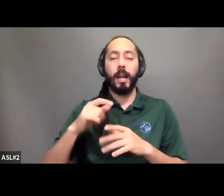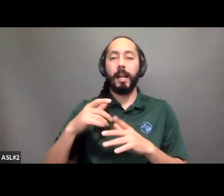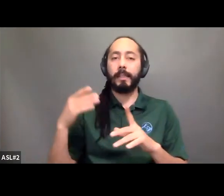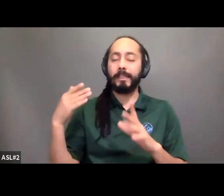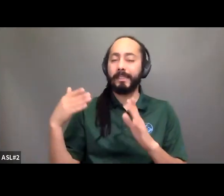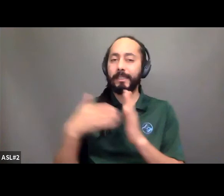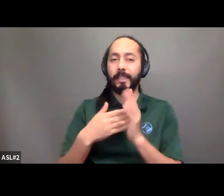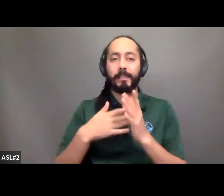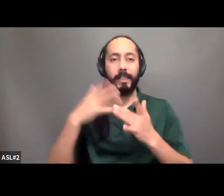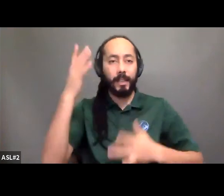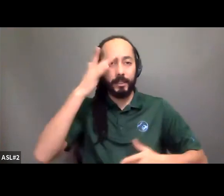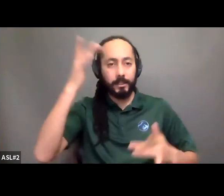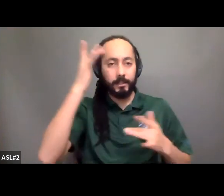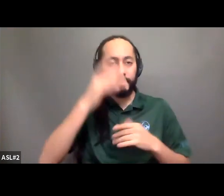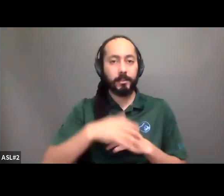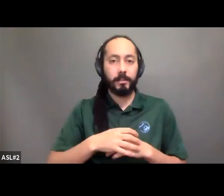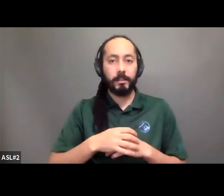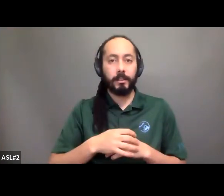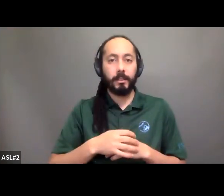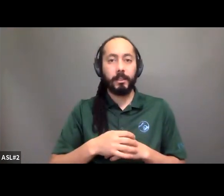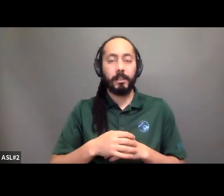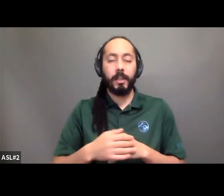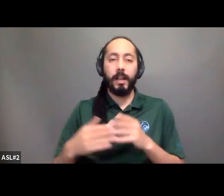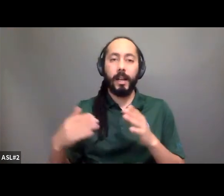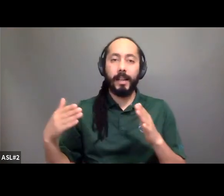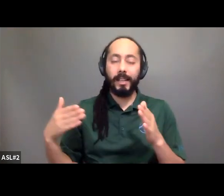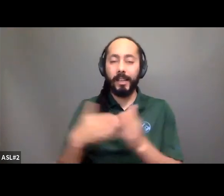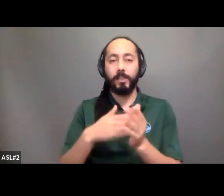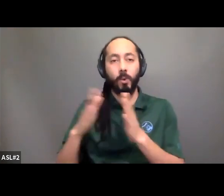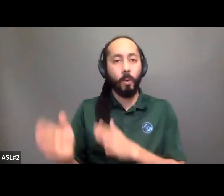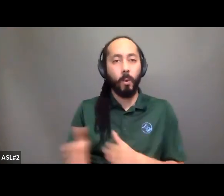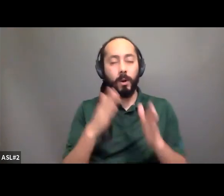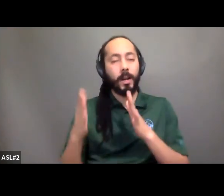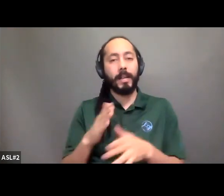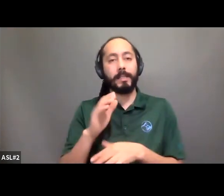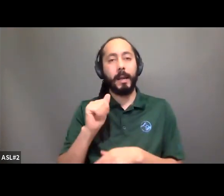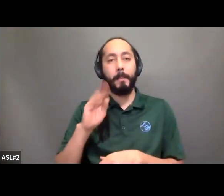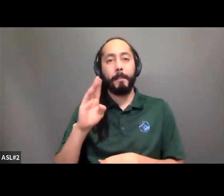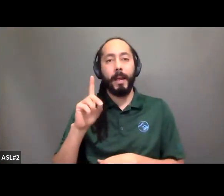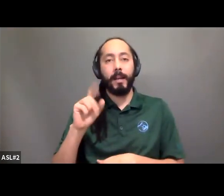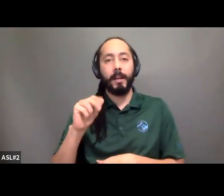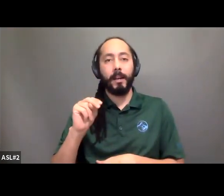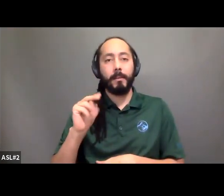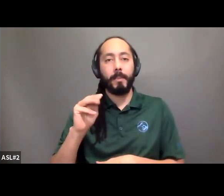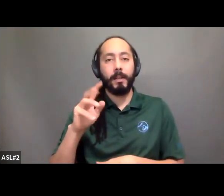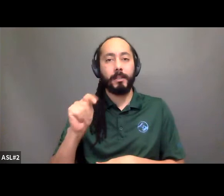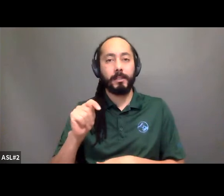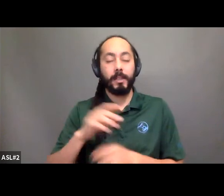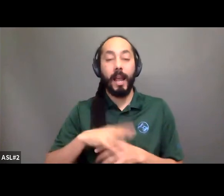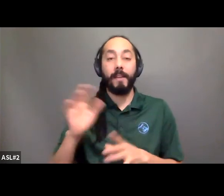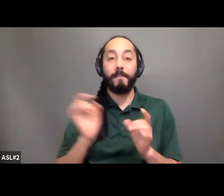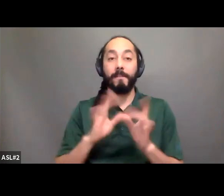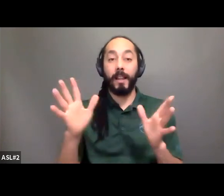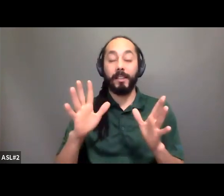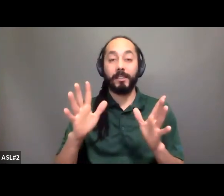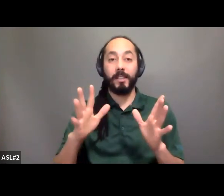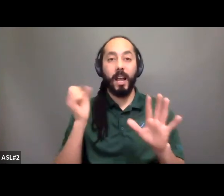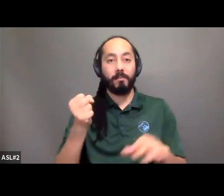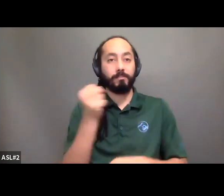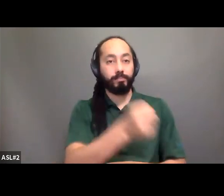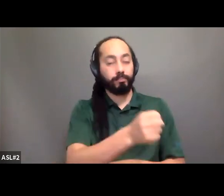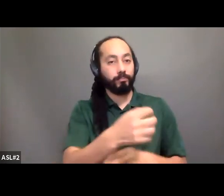against organized abandonment, and the organized violence of criminalization and